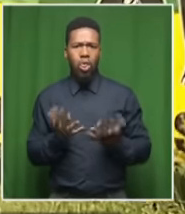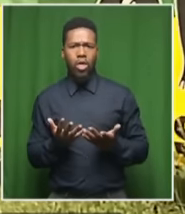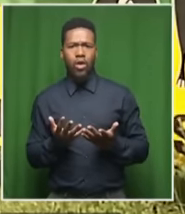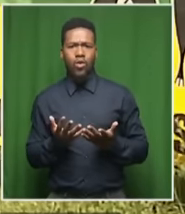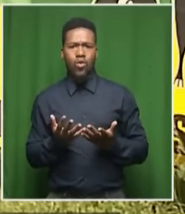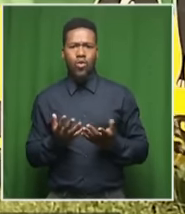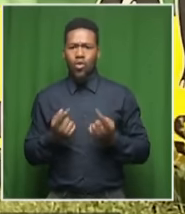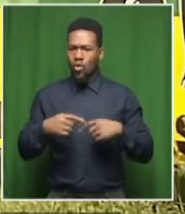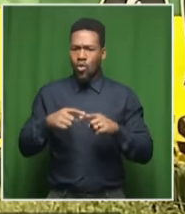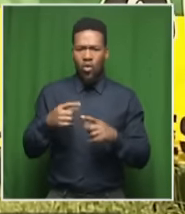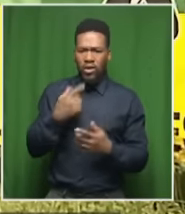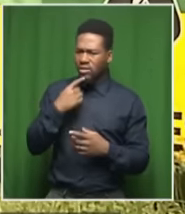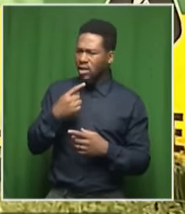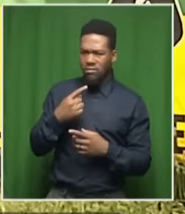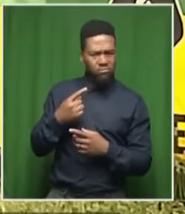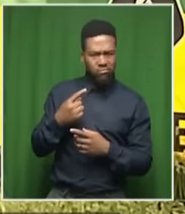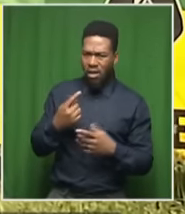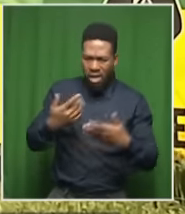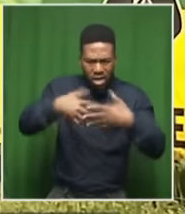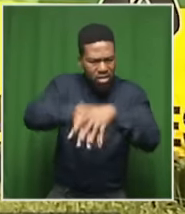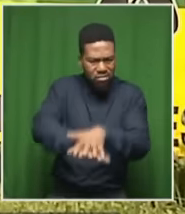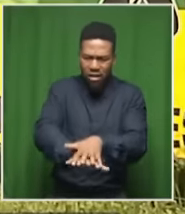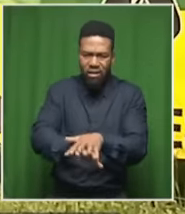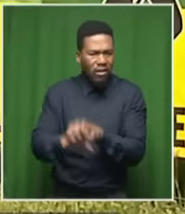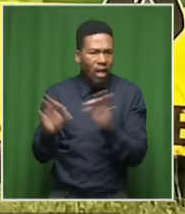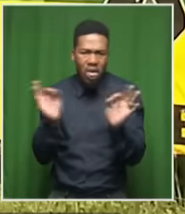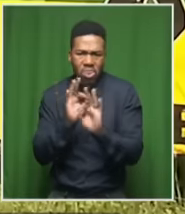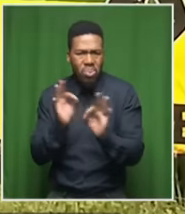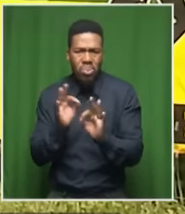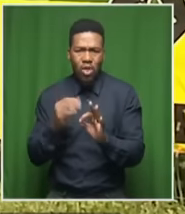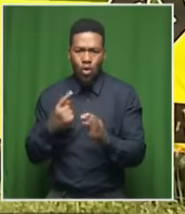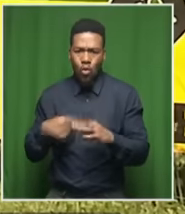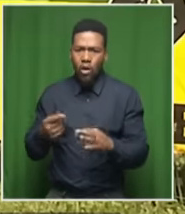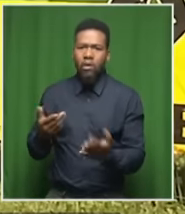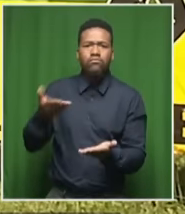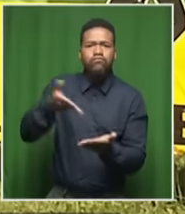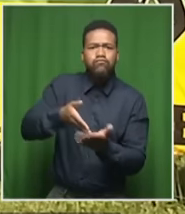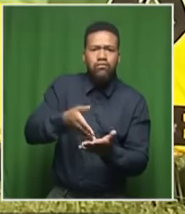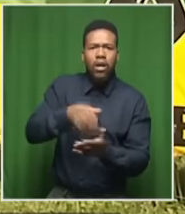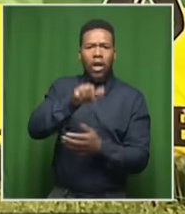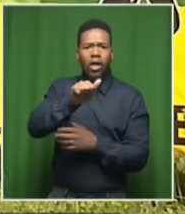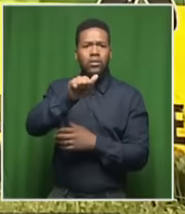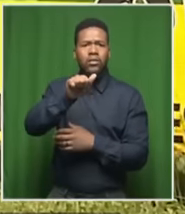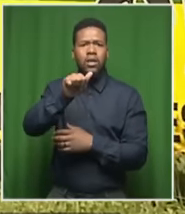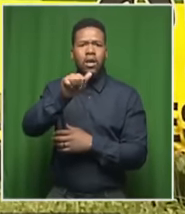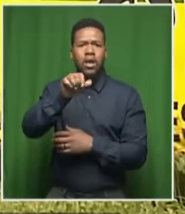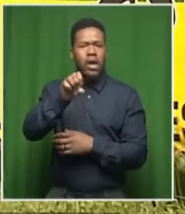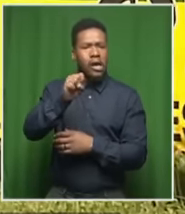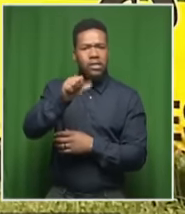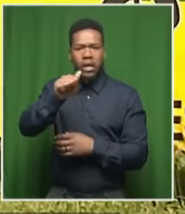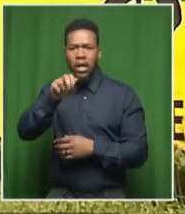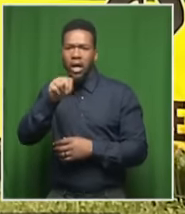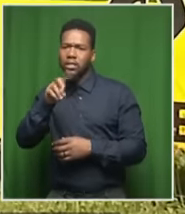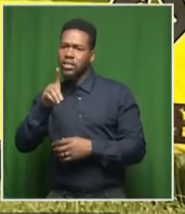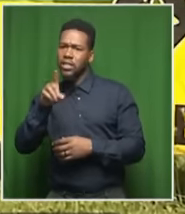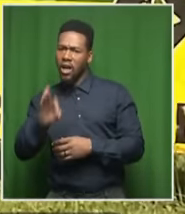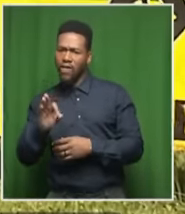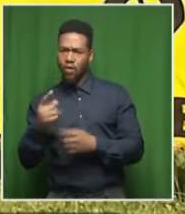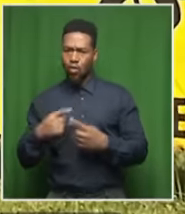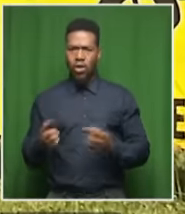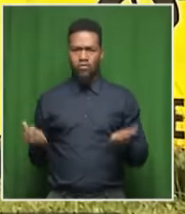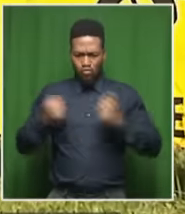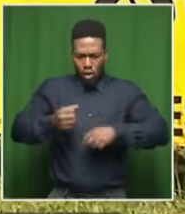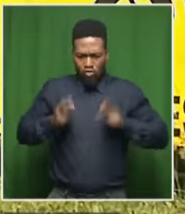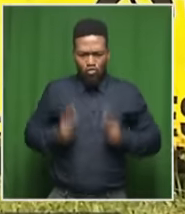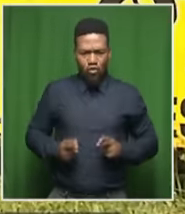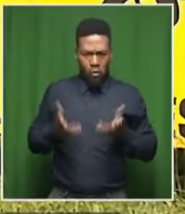them that this is not an integration, because if you arrive there in the assembling area, SADF wearing their uniform, were forced to wear their uniform. And that is